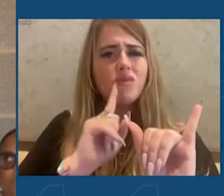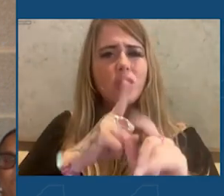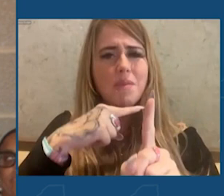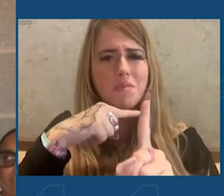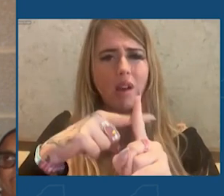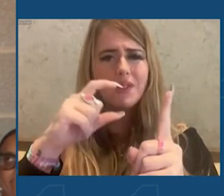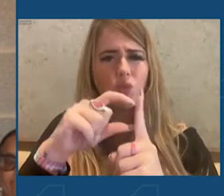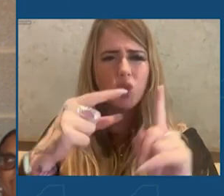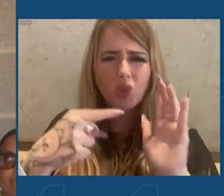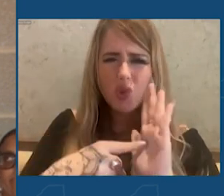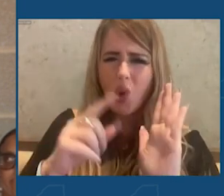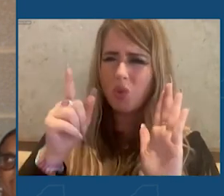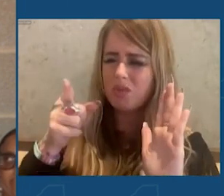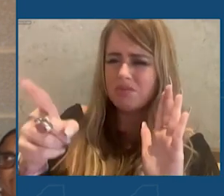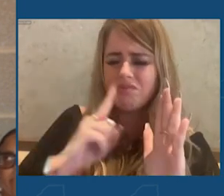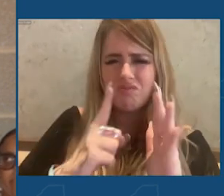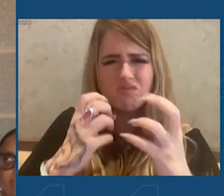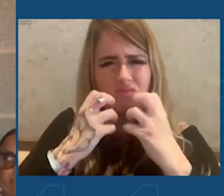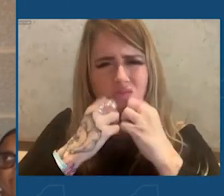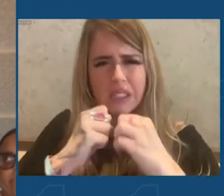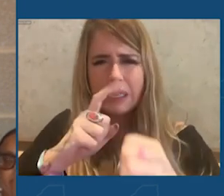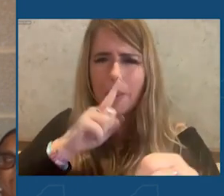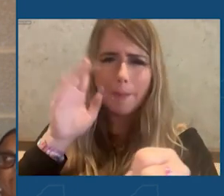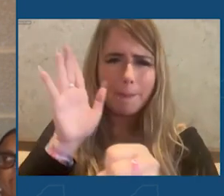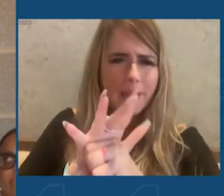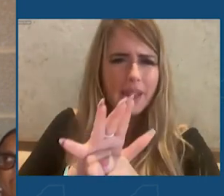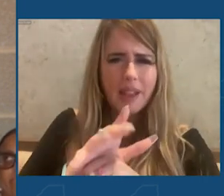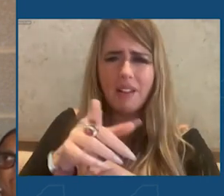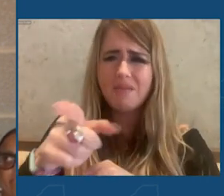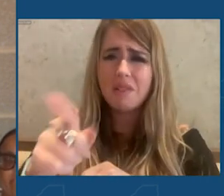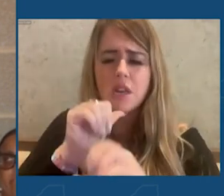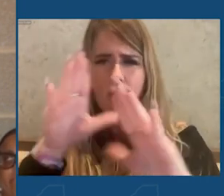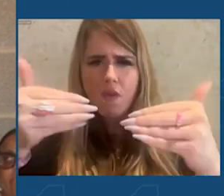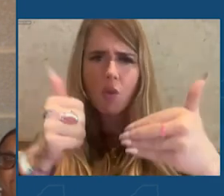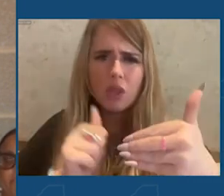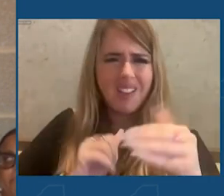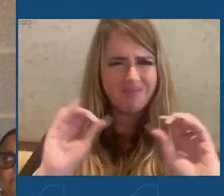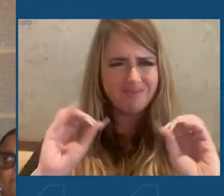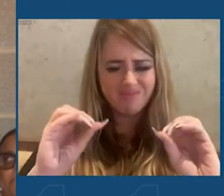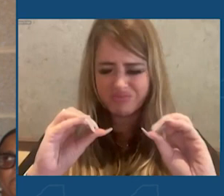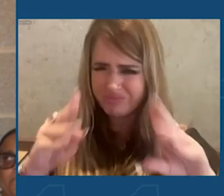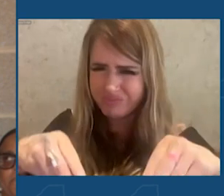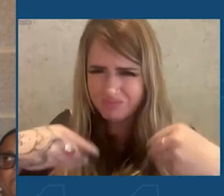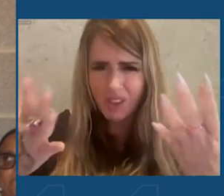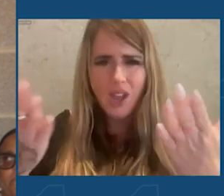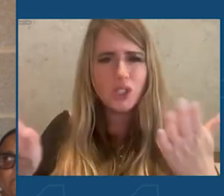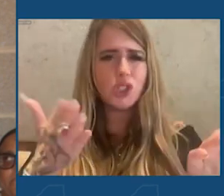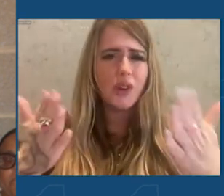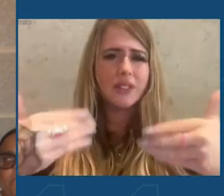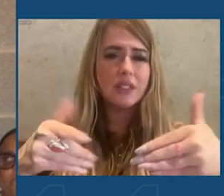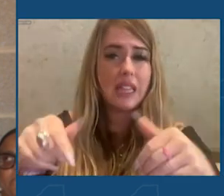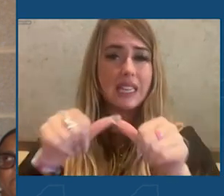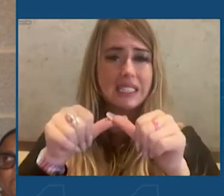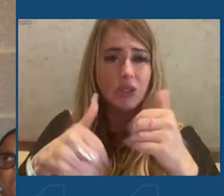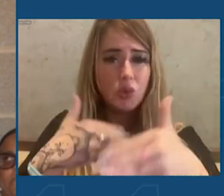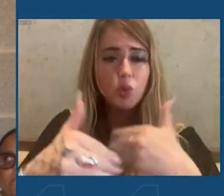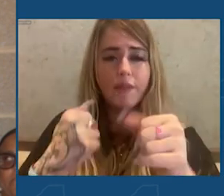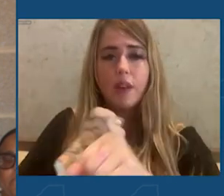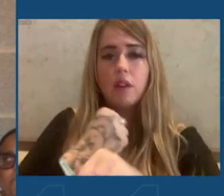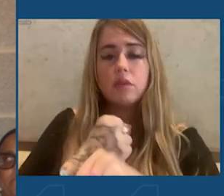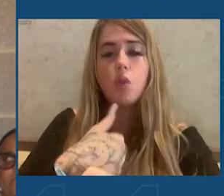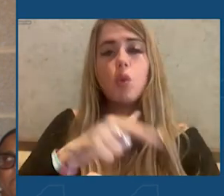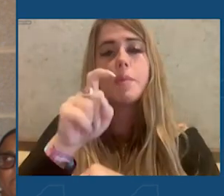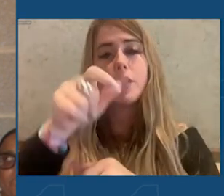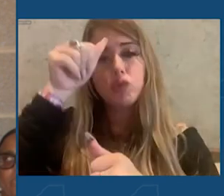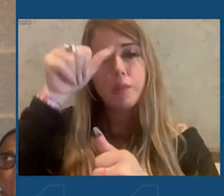and commitment of those veterans who fought and continue to fight to serve us. And we must remember that